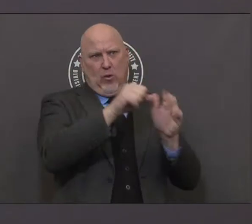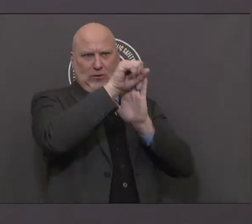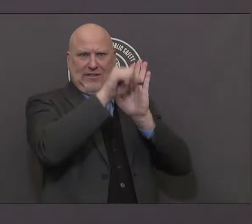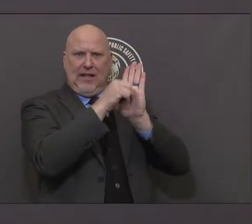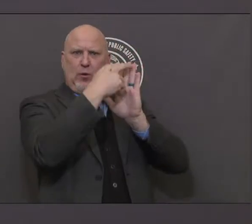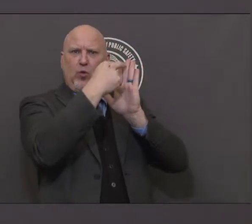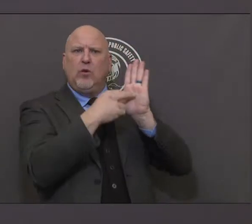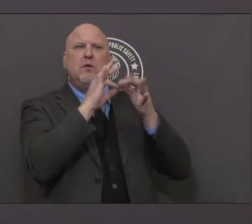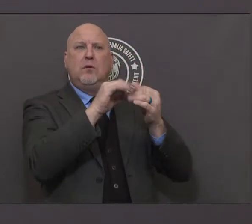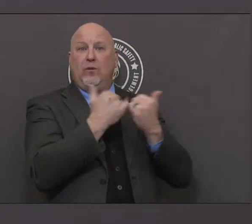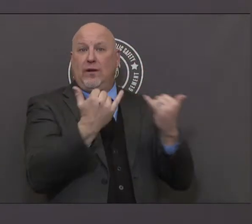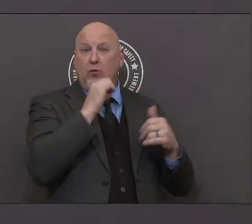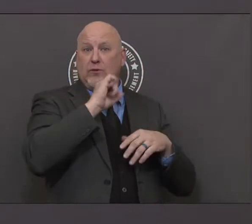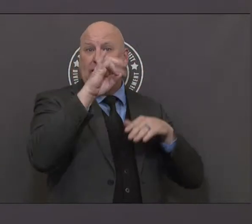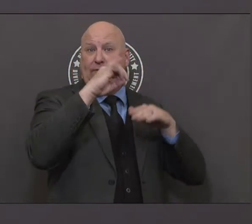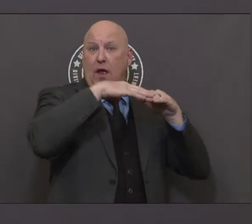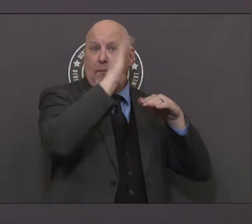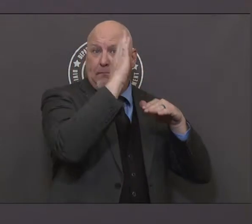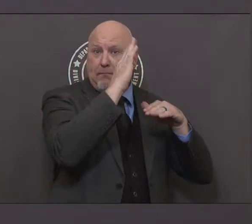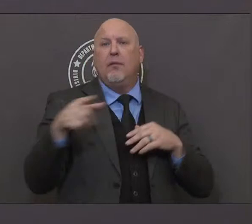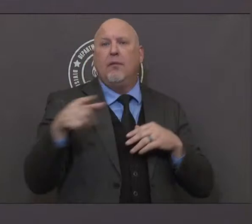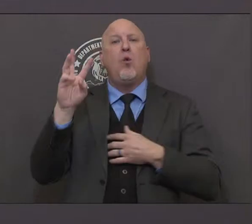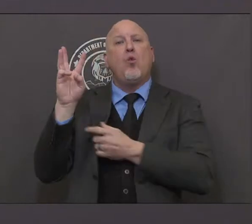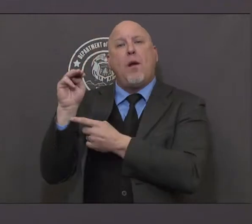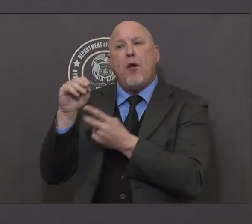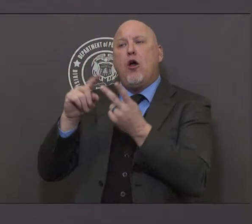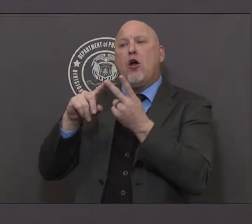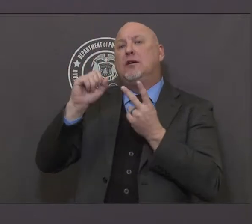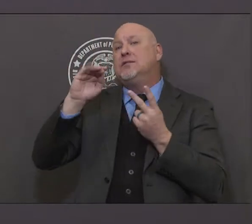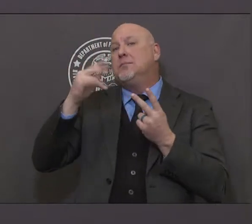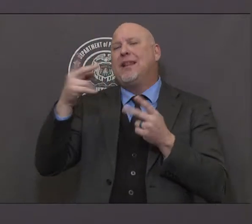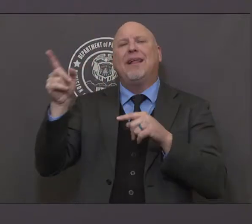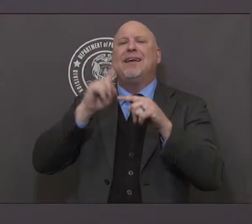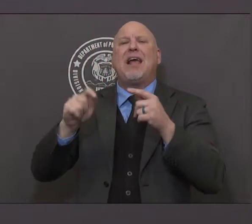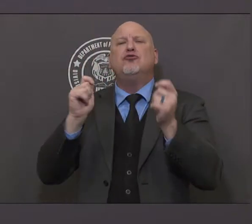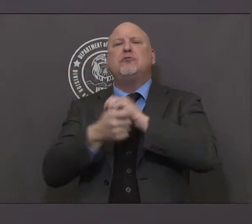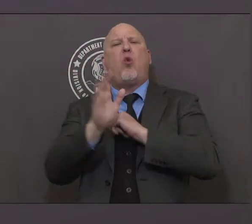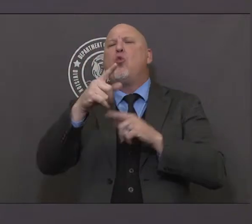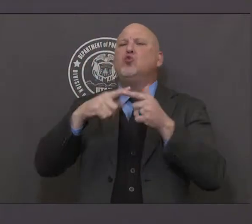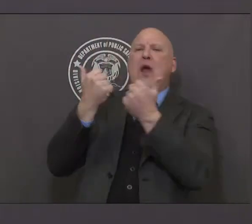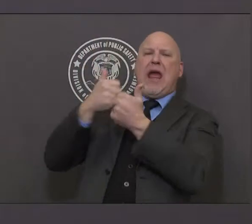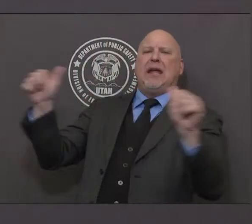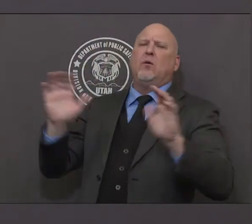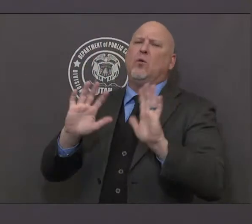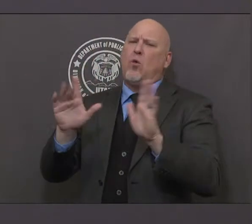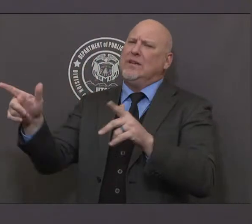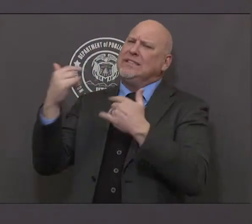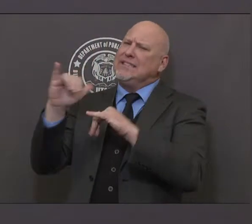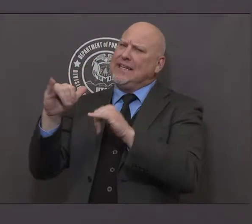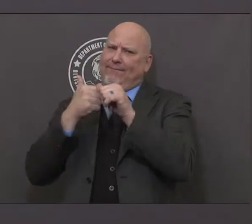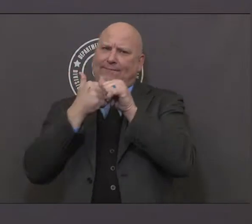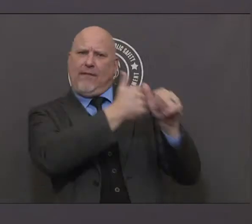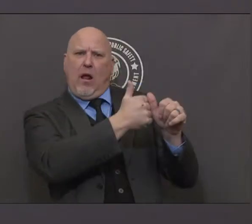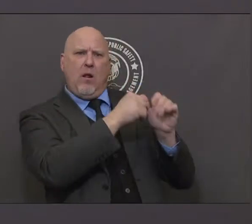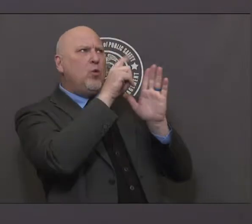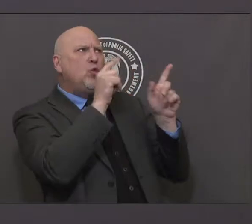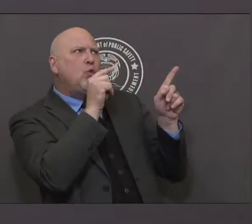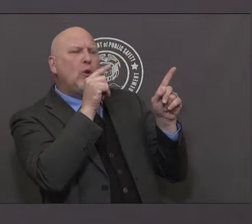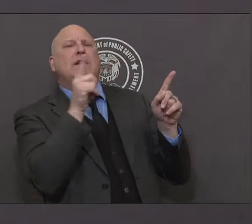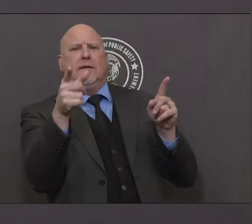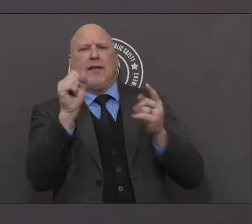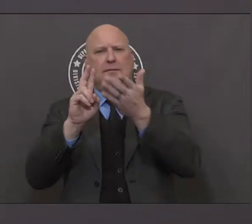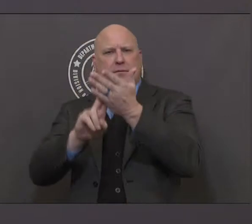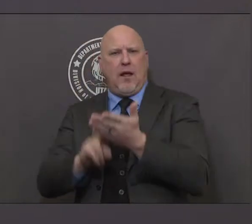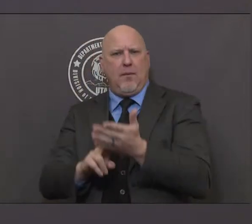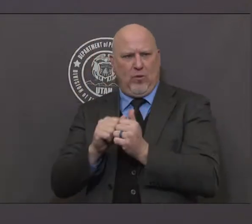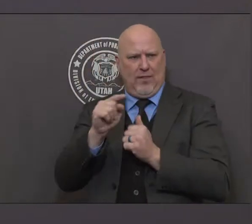determine who gets to use those vaccines in each of those pharmacy locations. Again, we'll have more specific information in the coming days